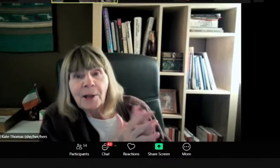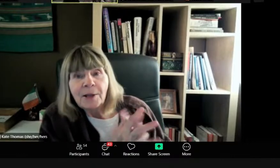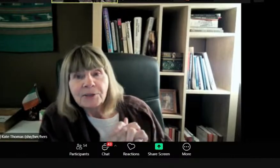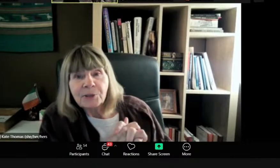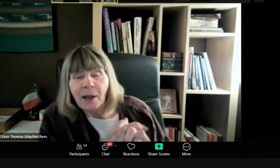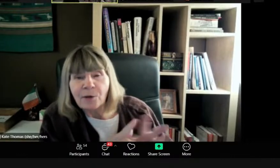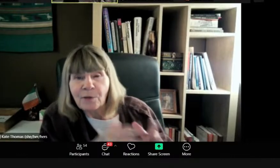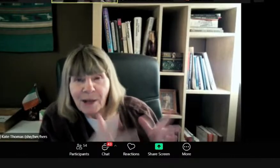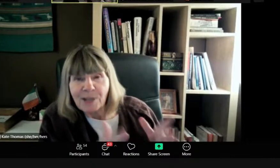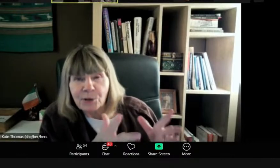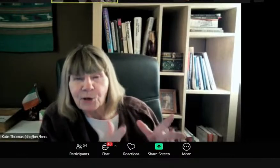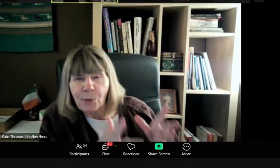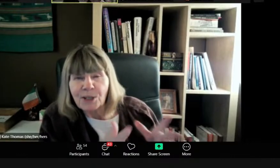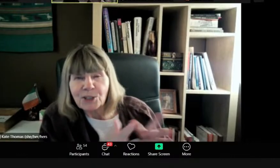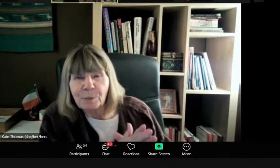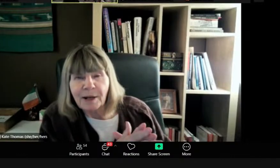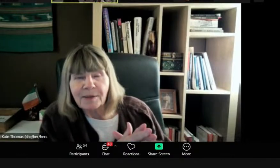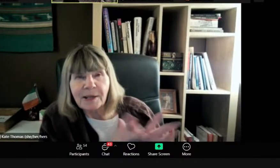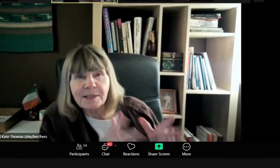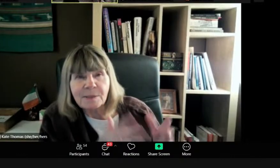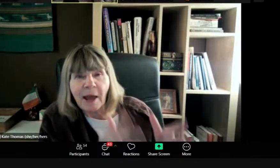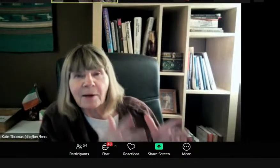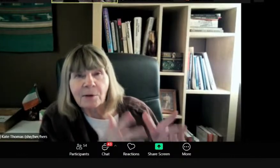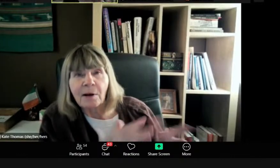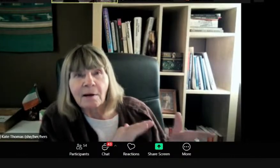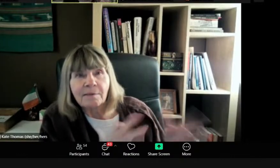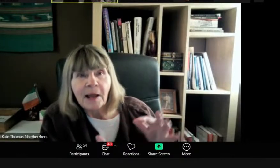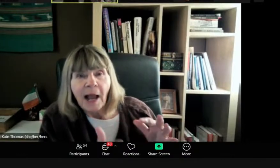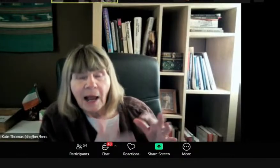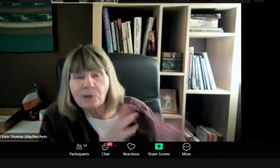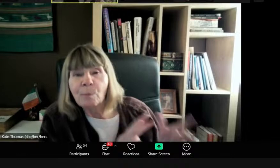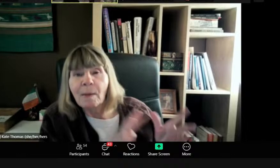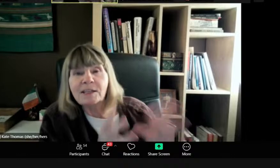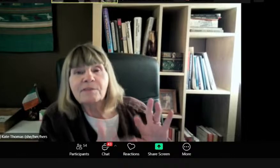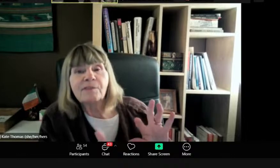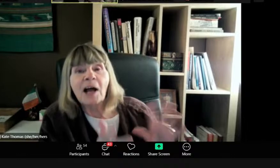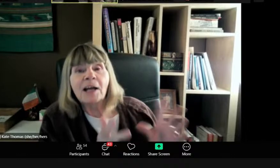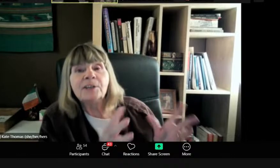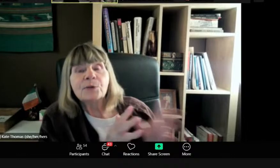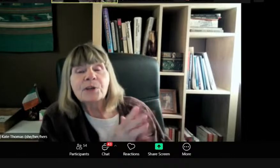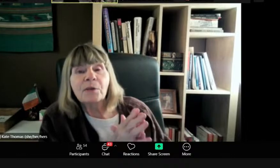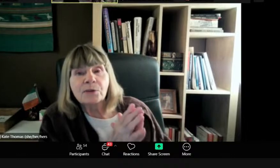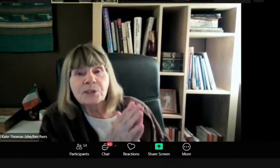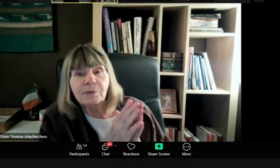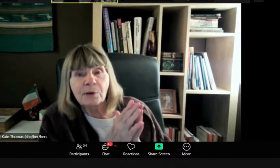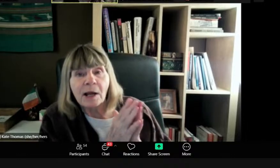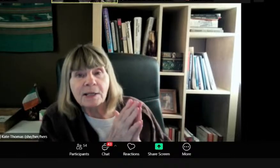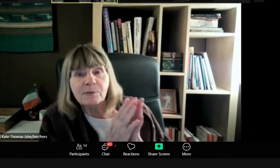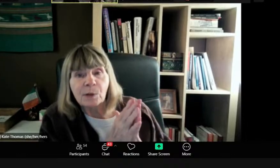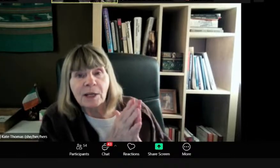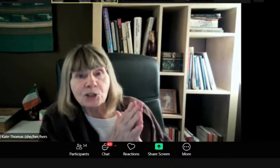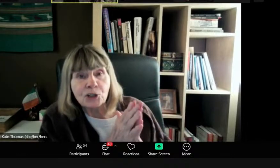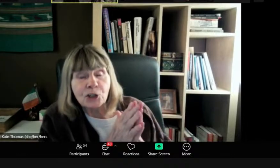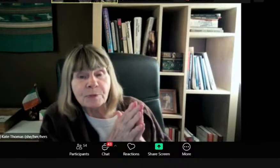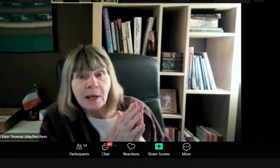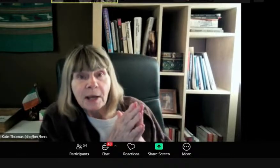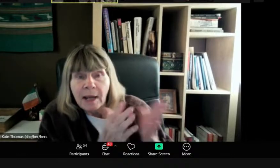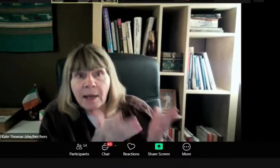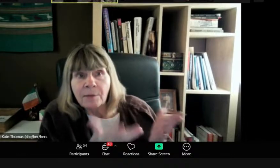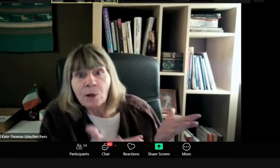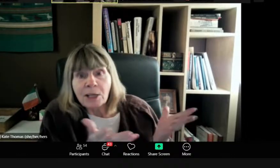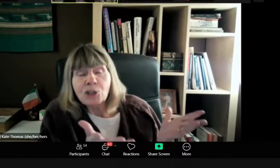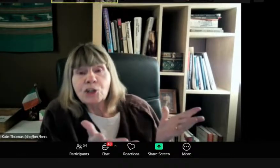the realm. So I don't know if I've answered your question, but I think it's a matter of how you might define those different kinds of